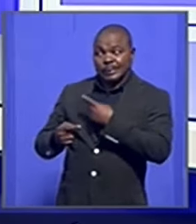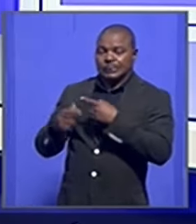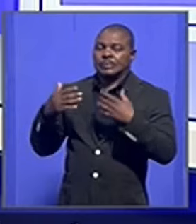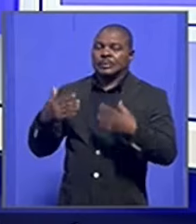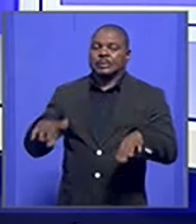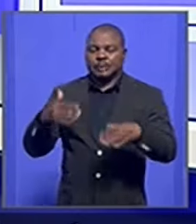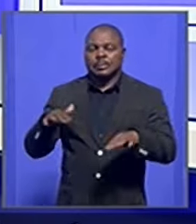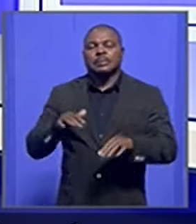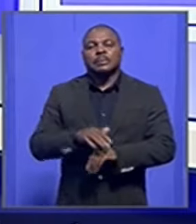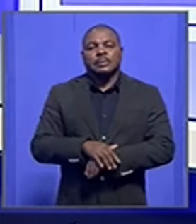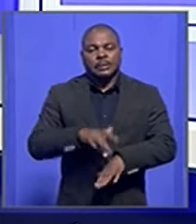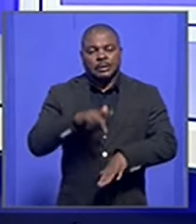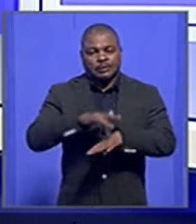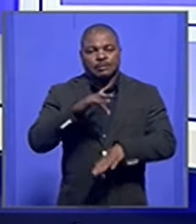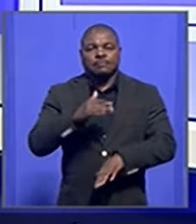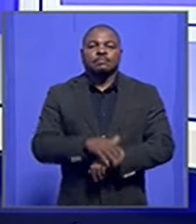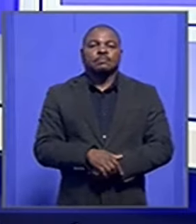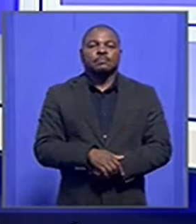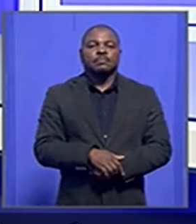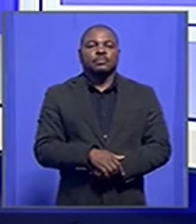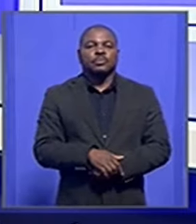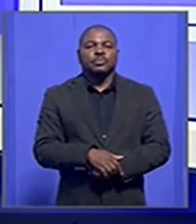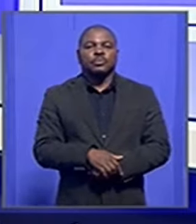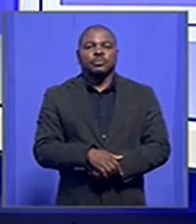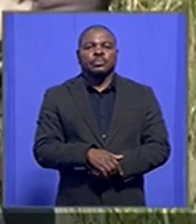bama maikutlo.